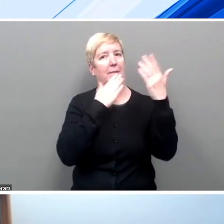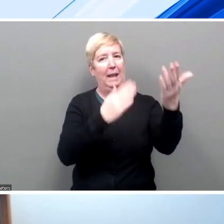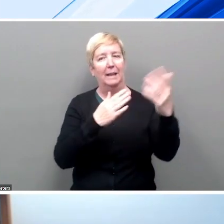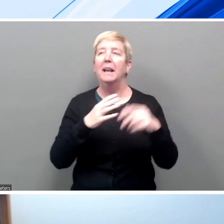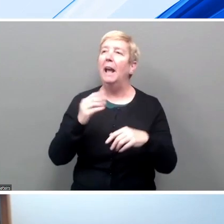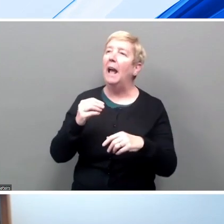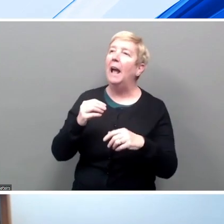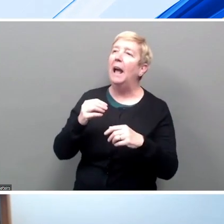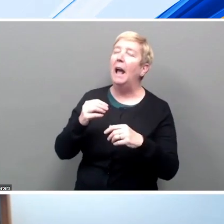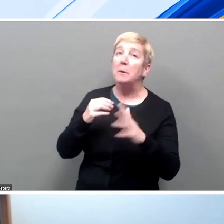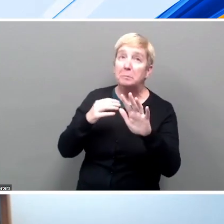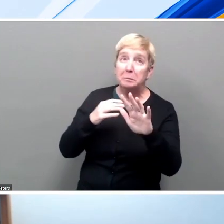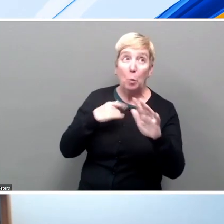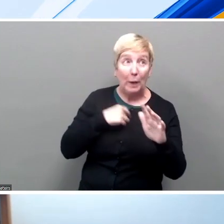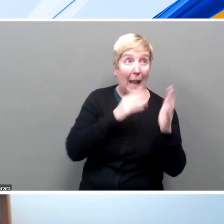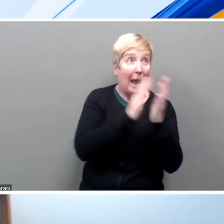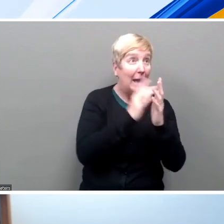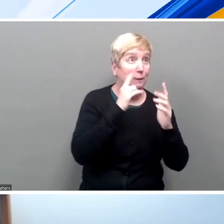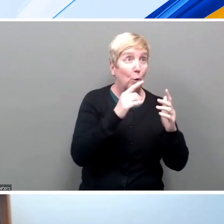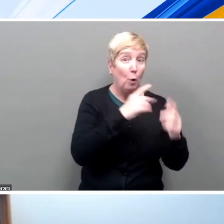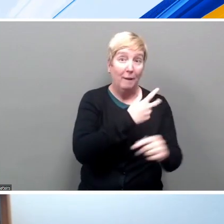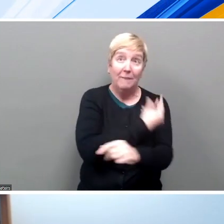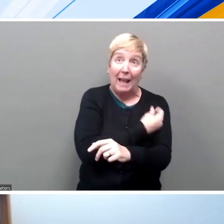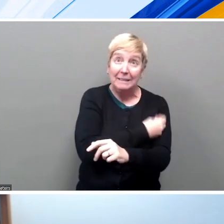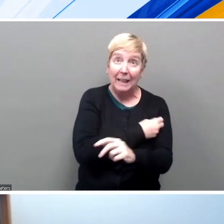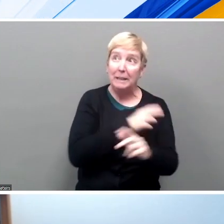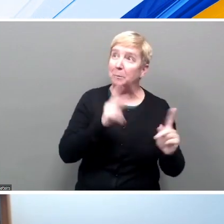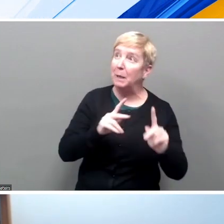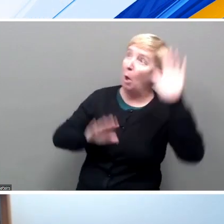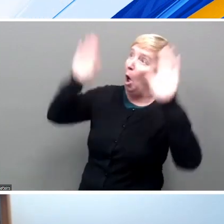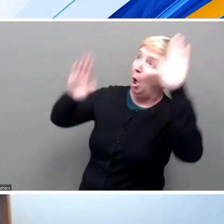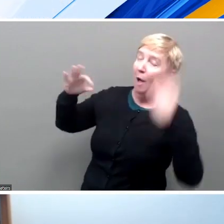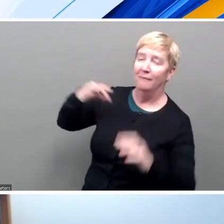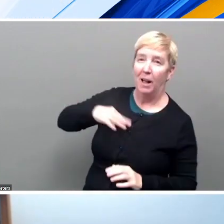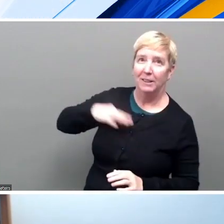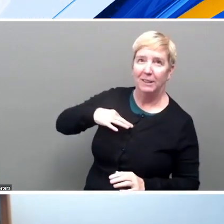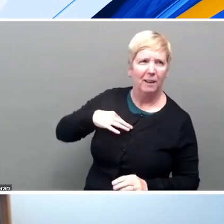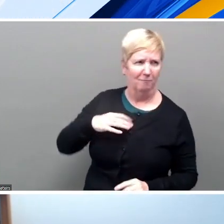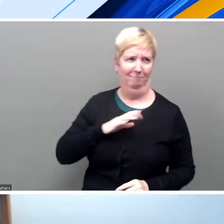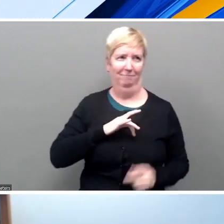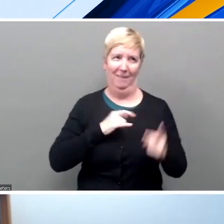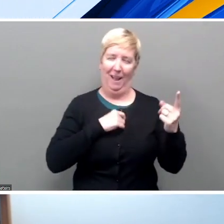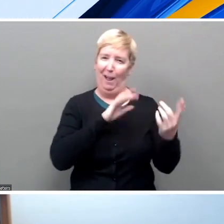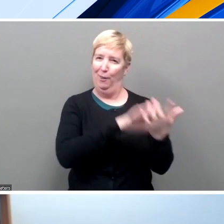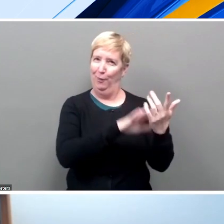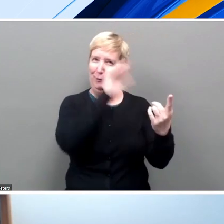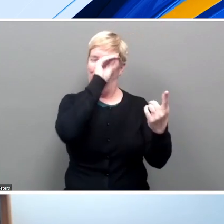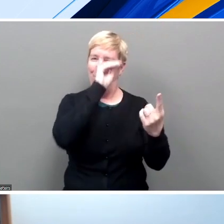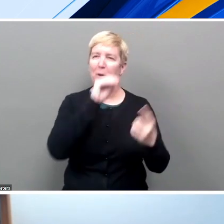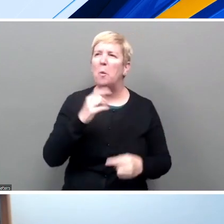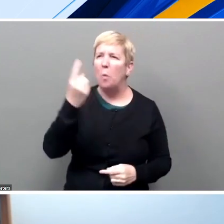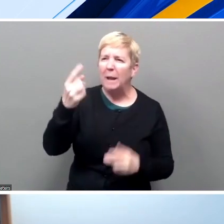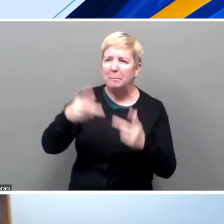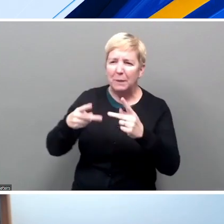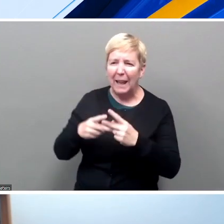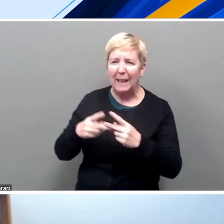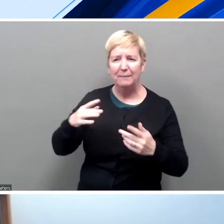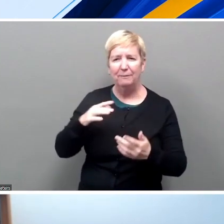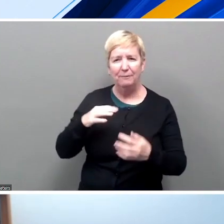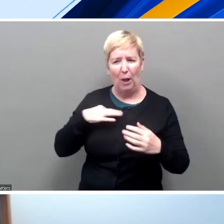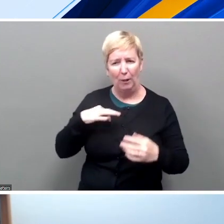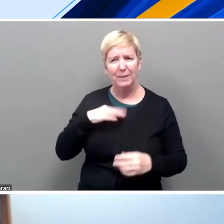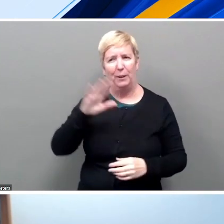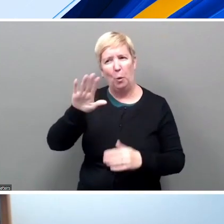asked for vaccine sites. We got a bunch of volunteers. We volunteered their whole school system for vaccine sites. Thank